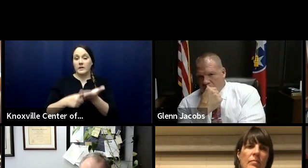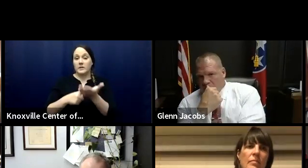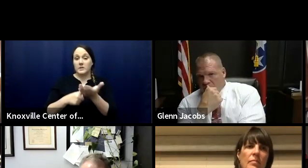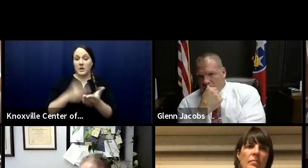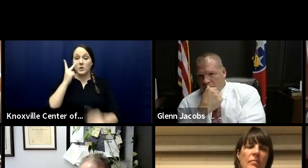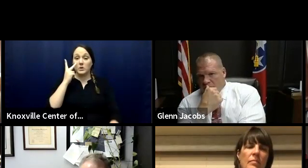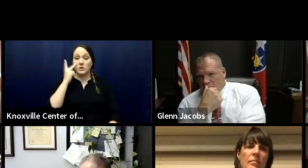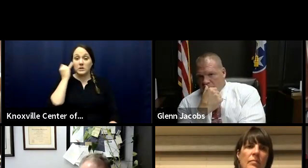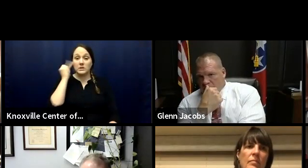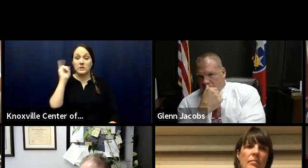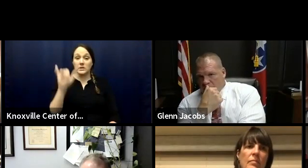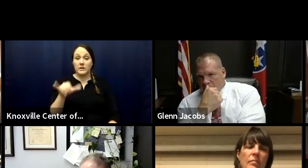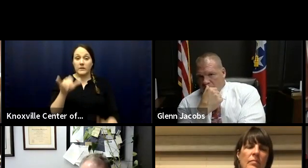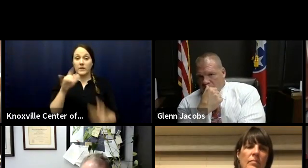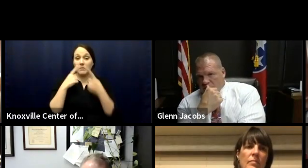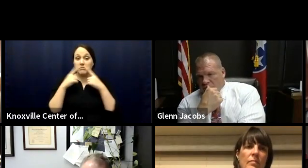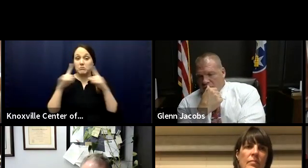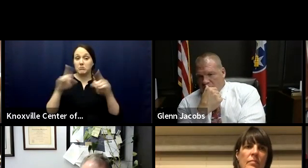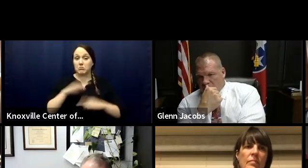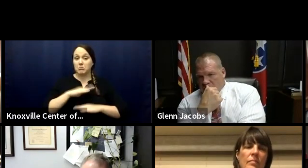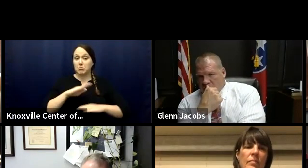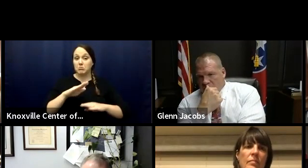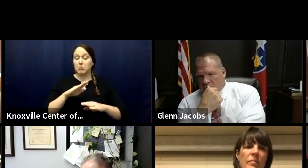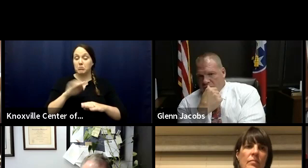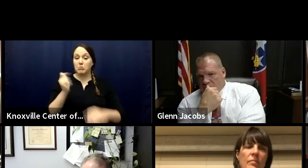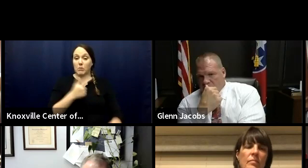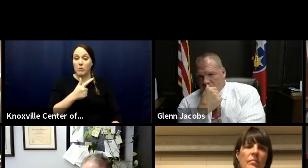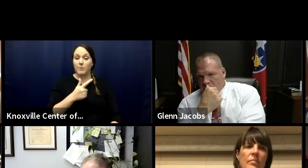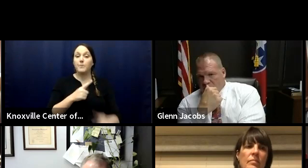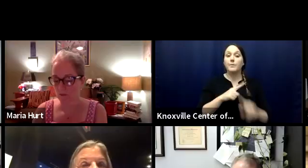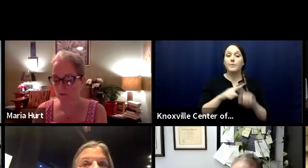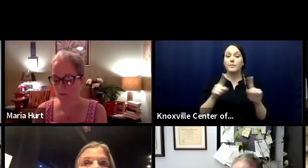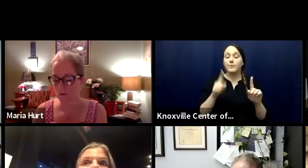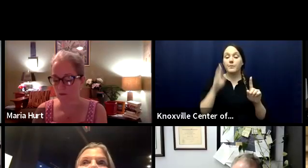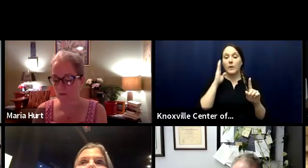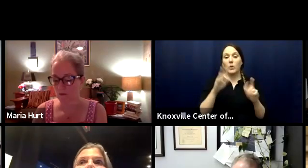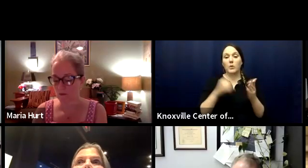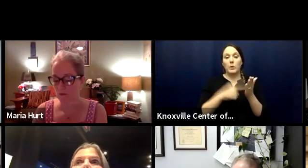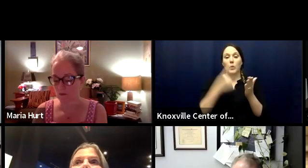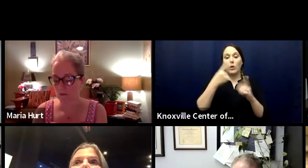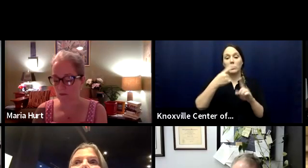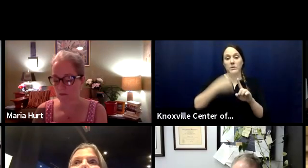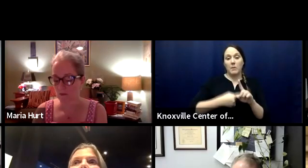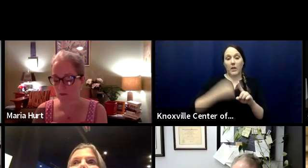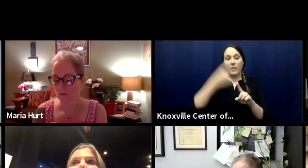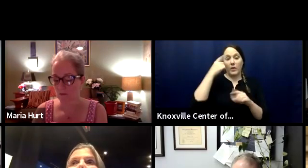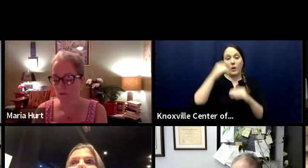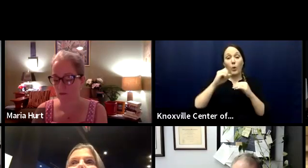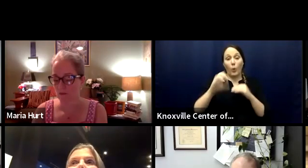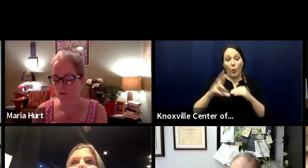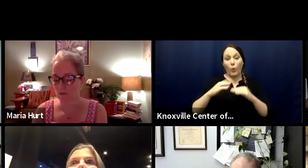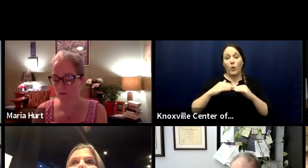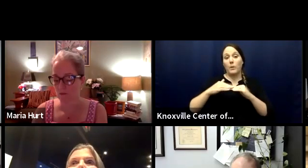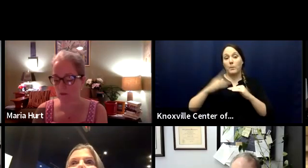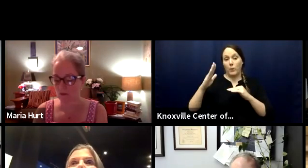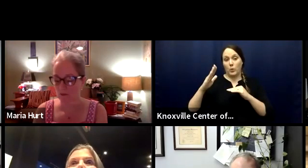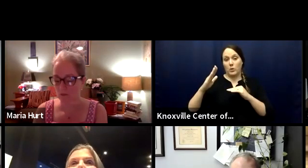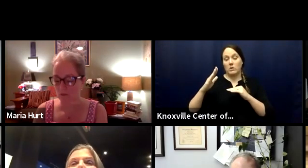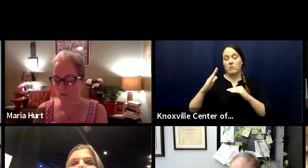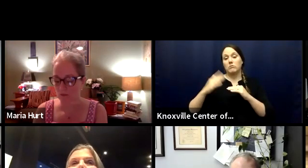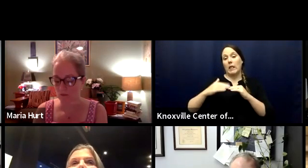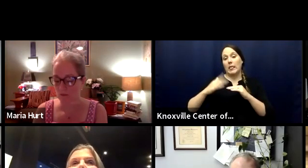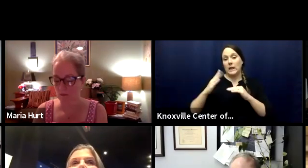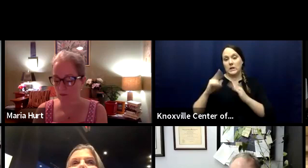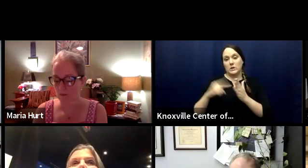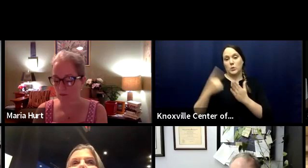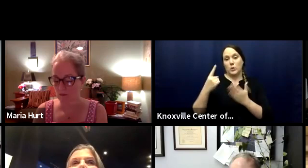will be to everybody's liking. But it would basically be a once a month or greater. So if the normal time is every 3